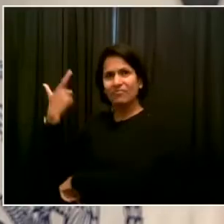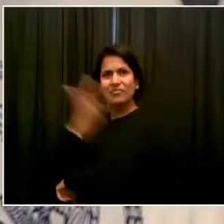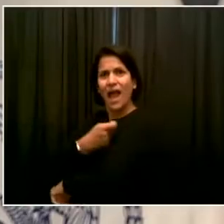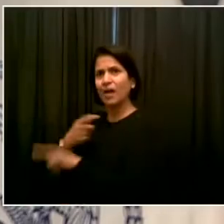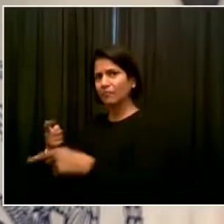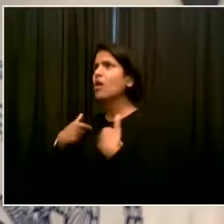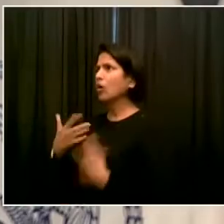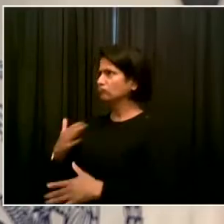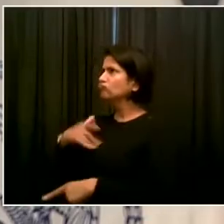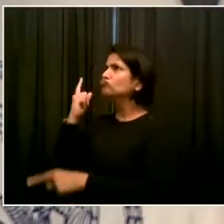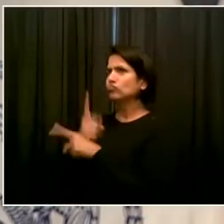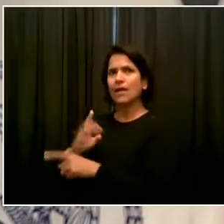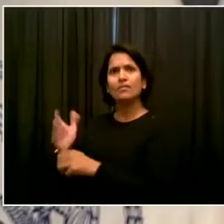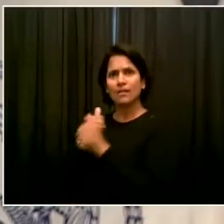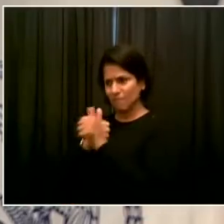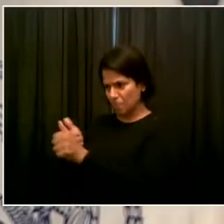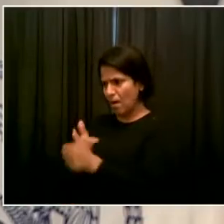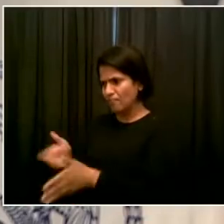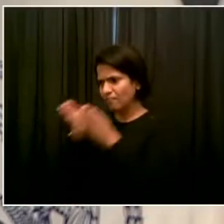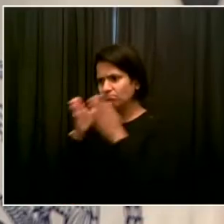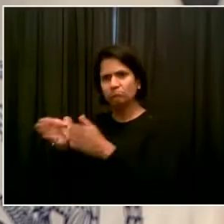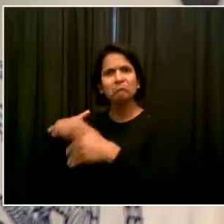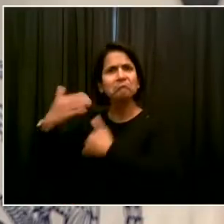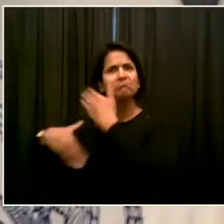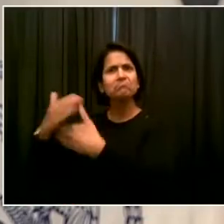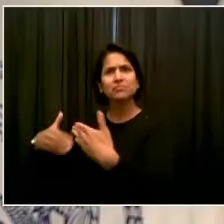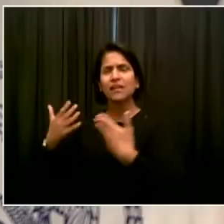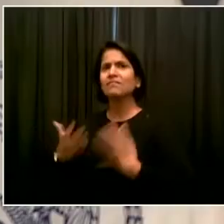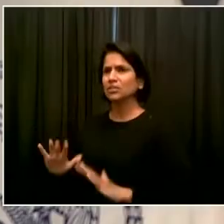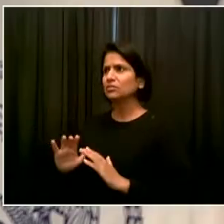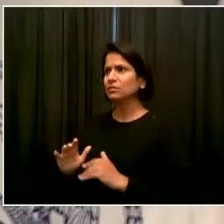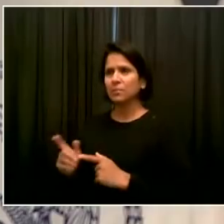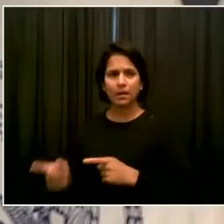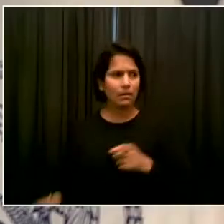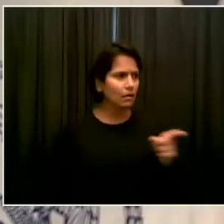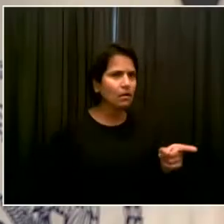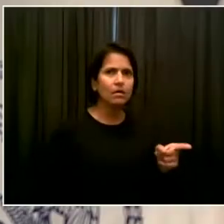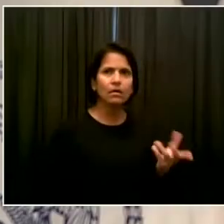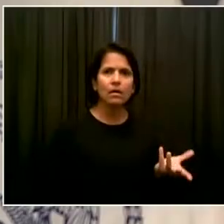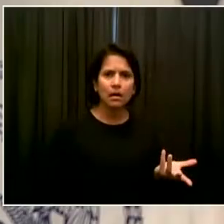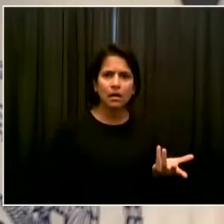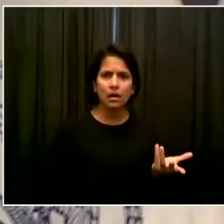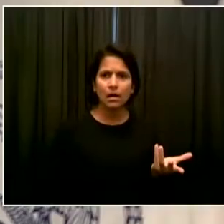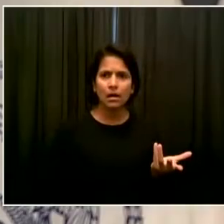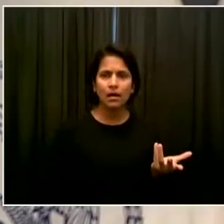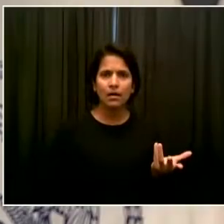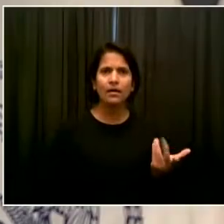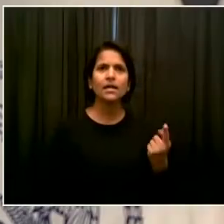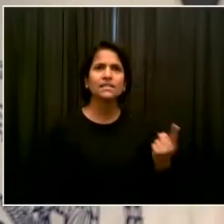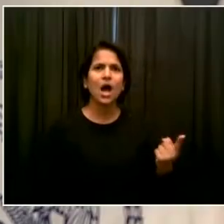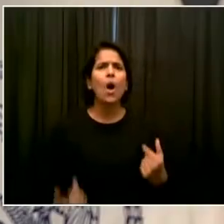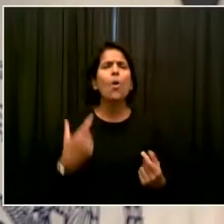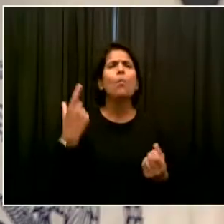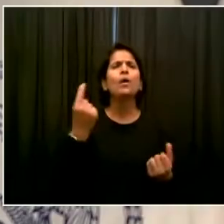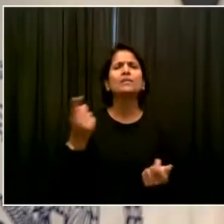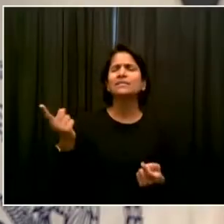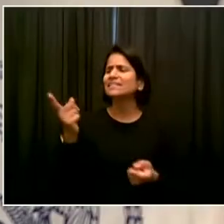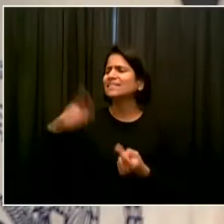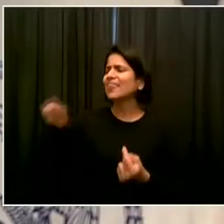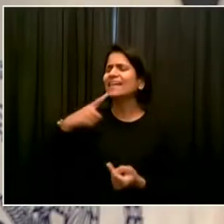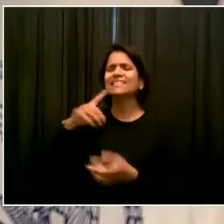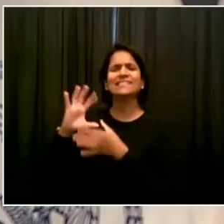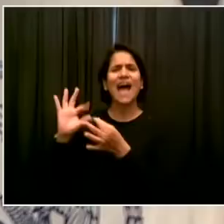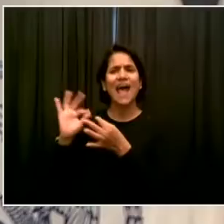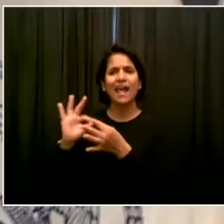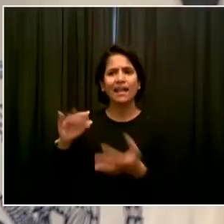been, they say, endangering themselves by going into an office with unvaccinated colleagues, and now they're not going to get $500 like some of